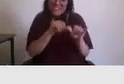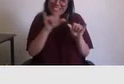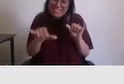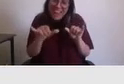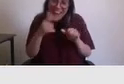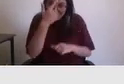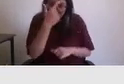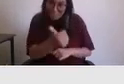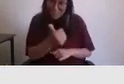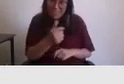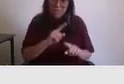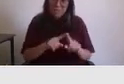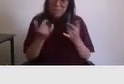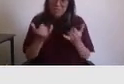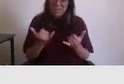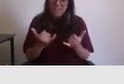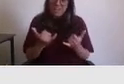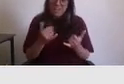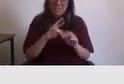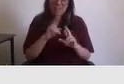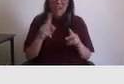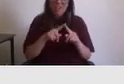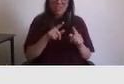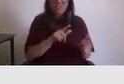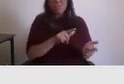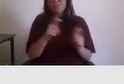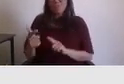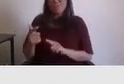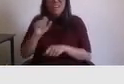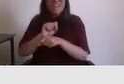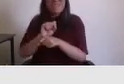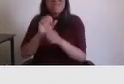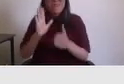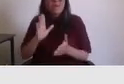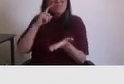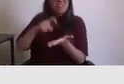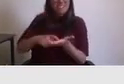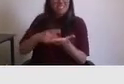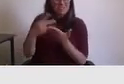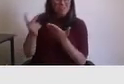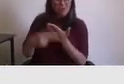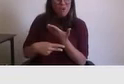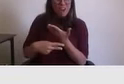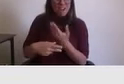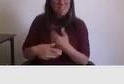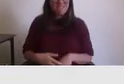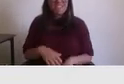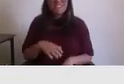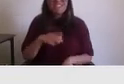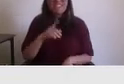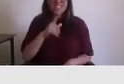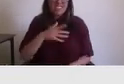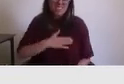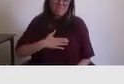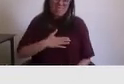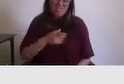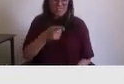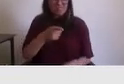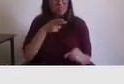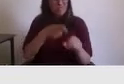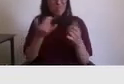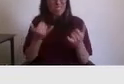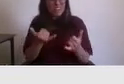but at this point, we're getting ready to go into our employee recognition programs and just appreciate you being with us.